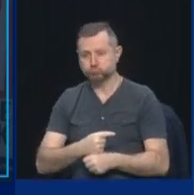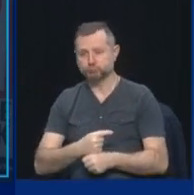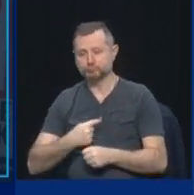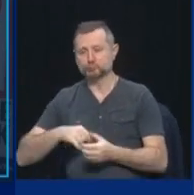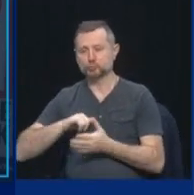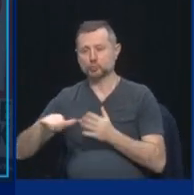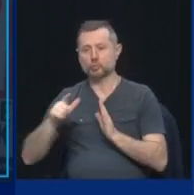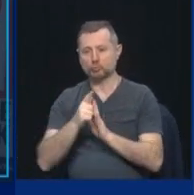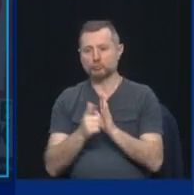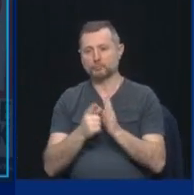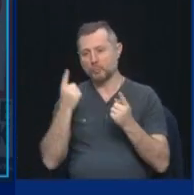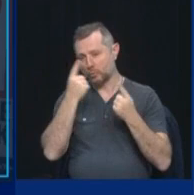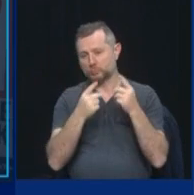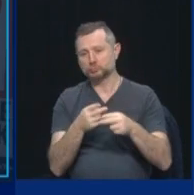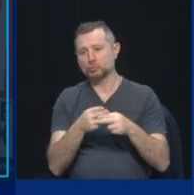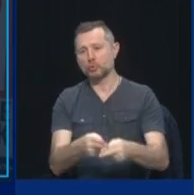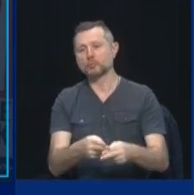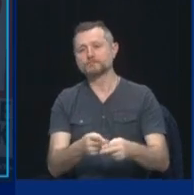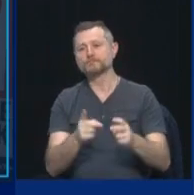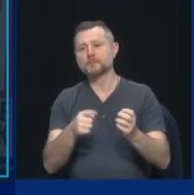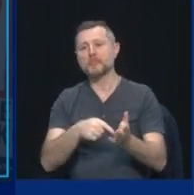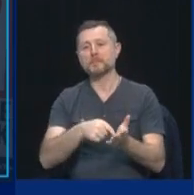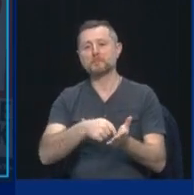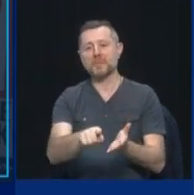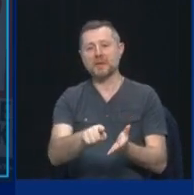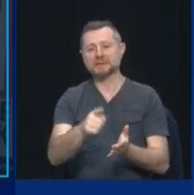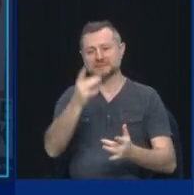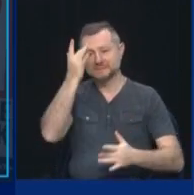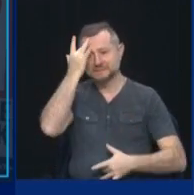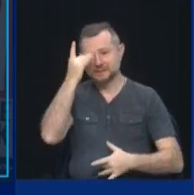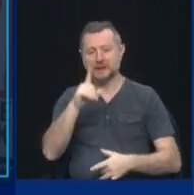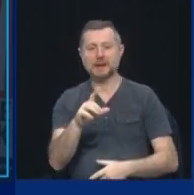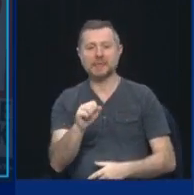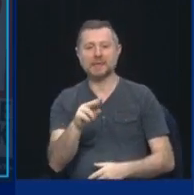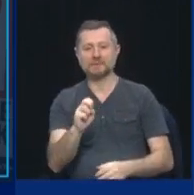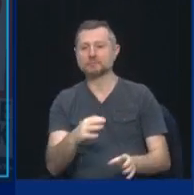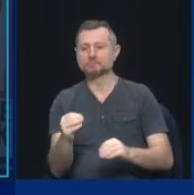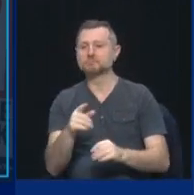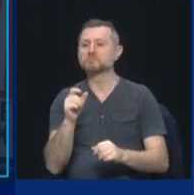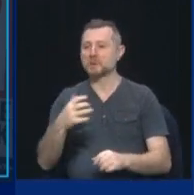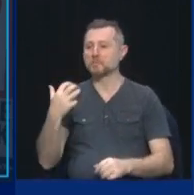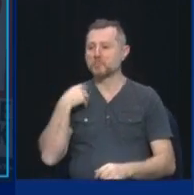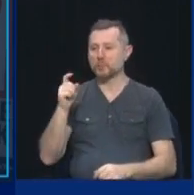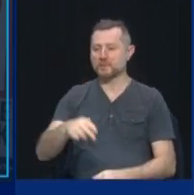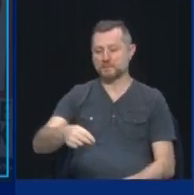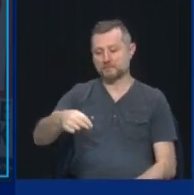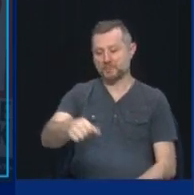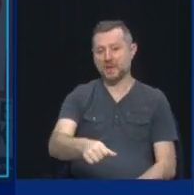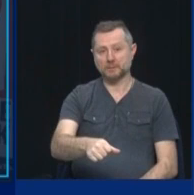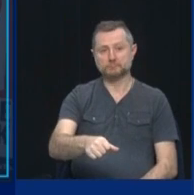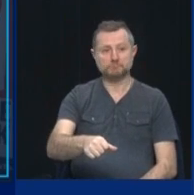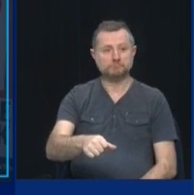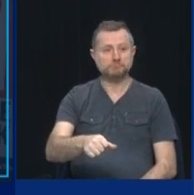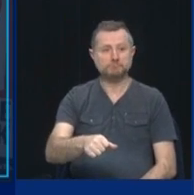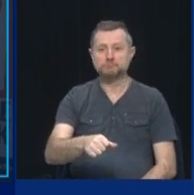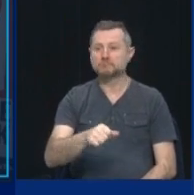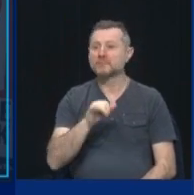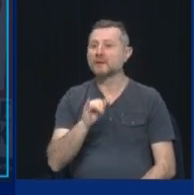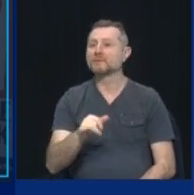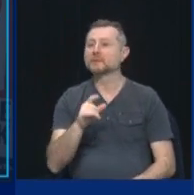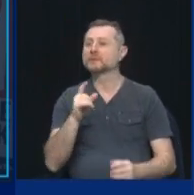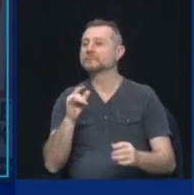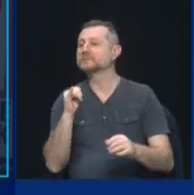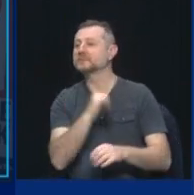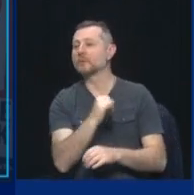sick leave day. So they must get paid for any day that they need to